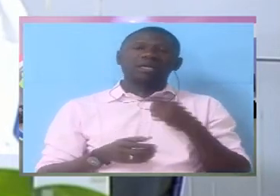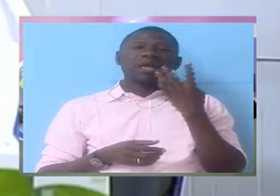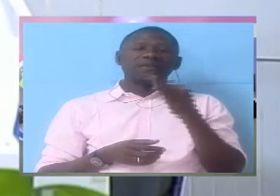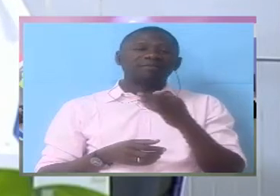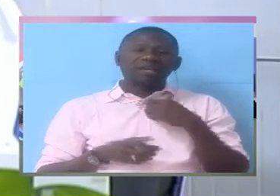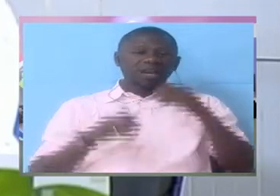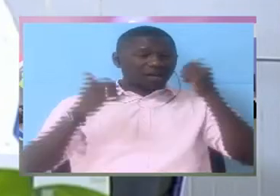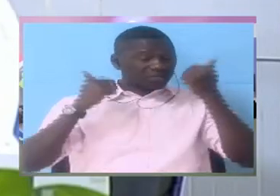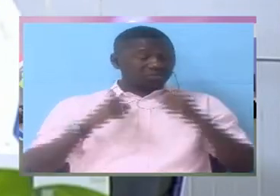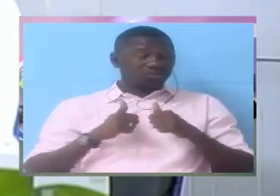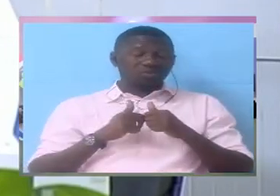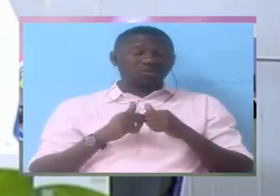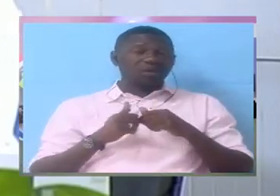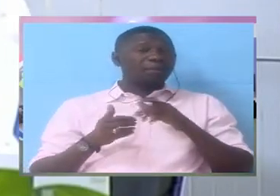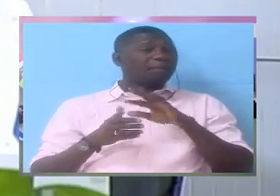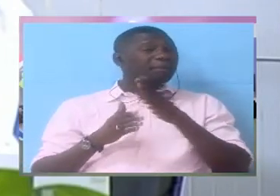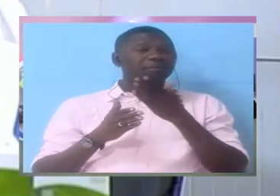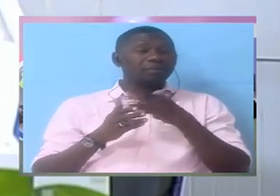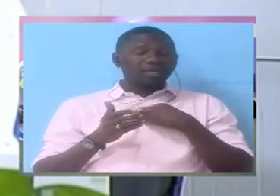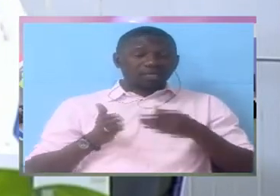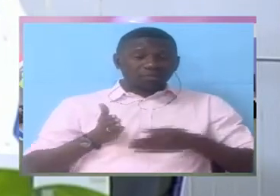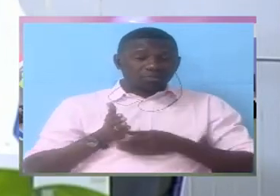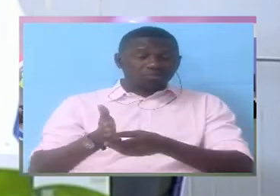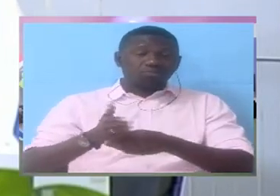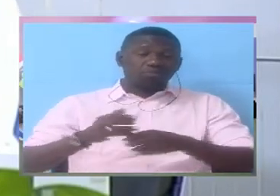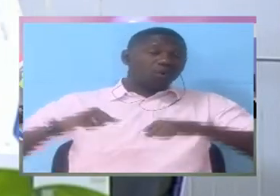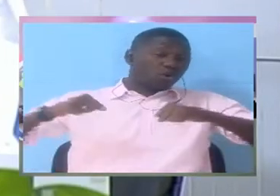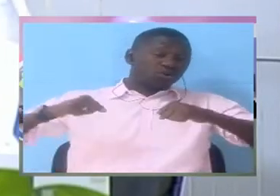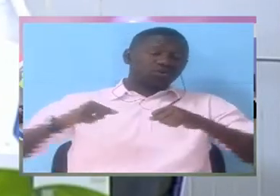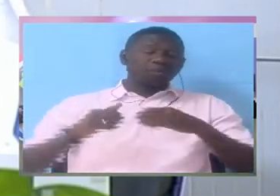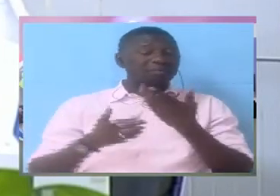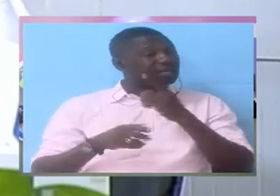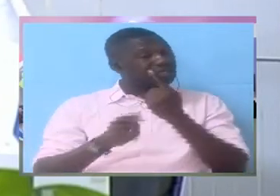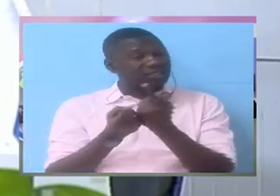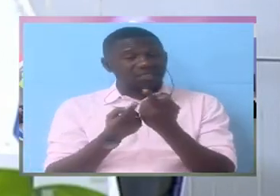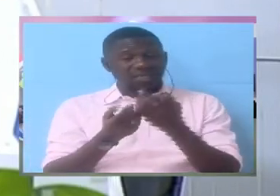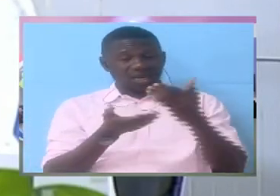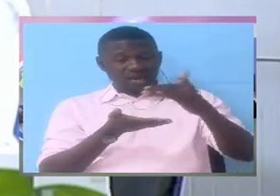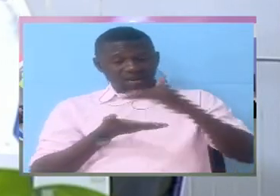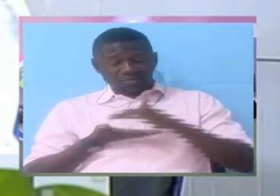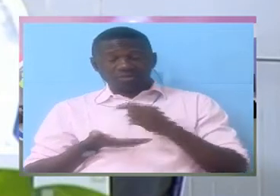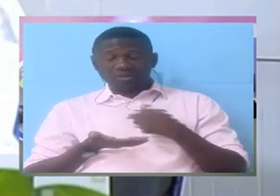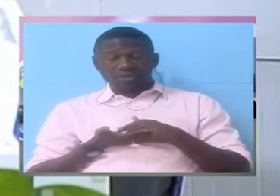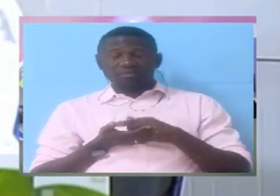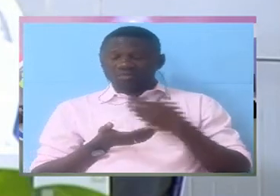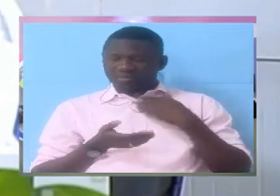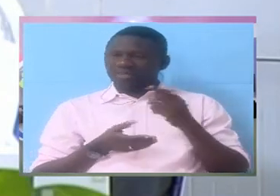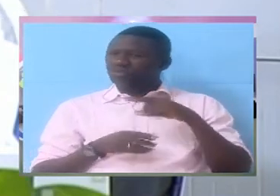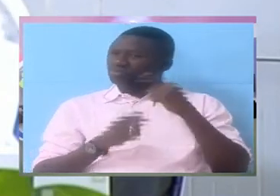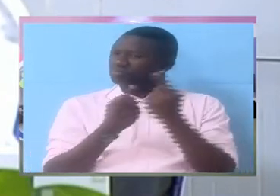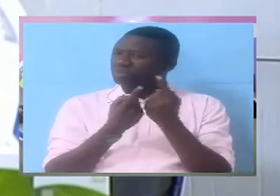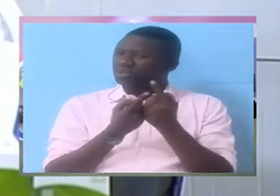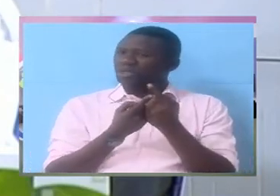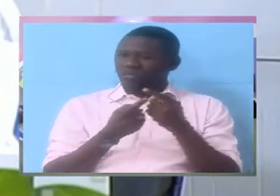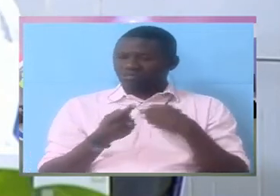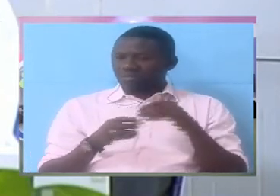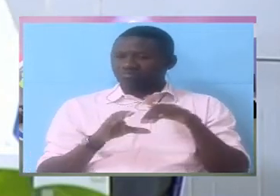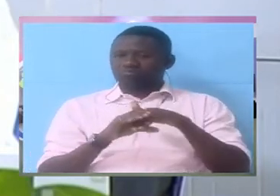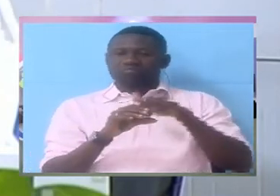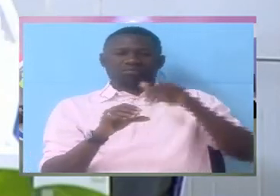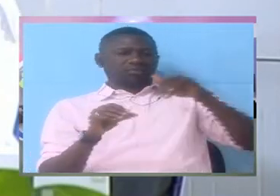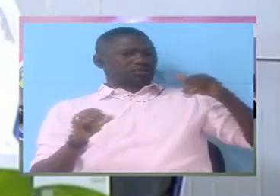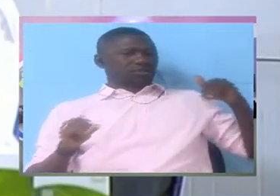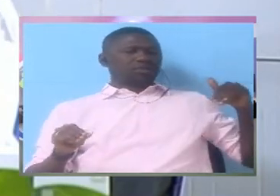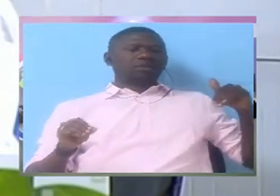many things pass through my hand and then perhaps they feel that I should stay away. Tunala wakata nyolo, ya nyumu